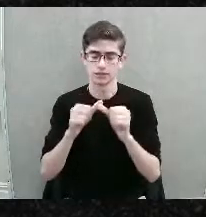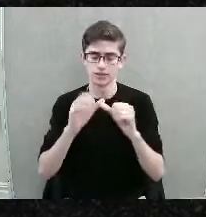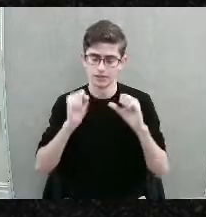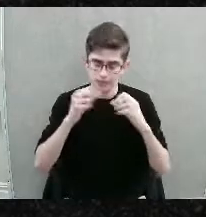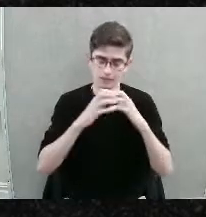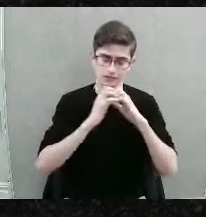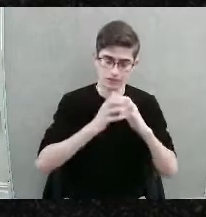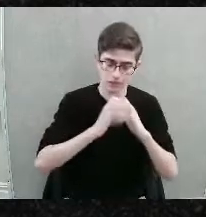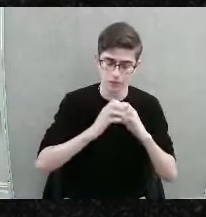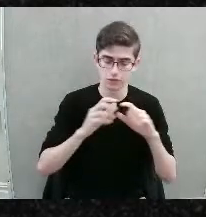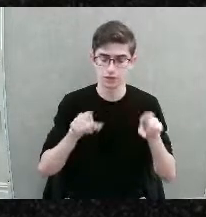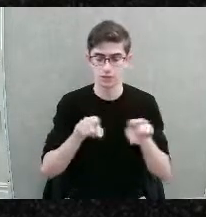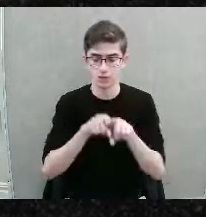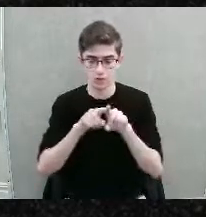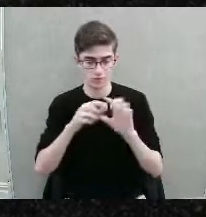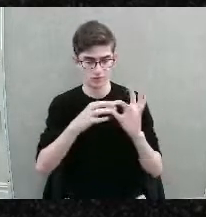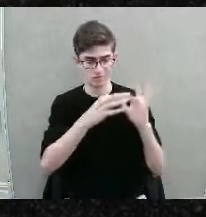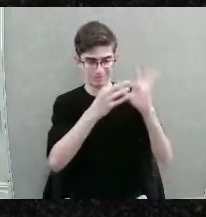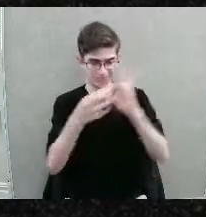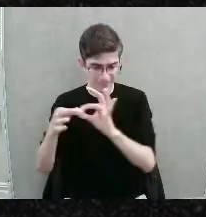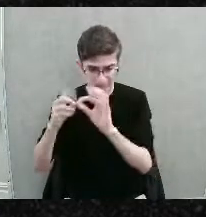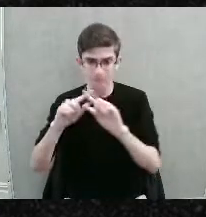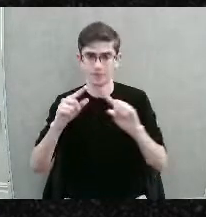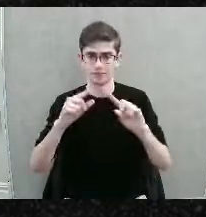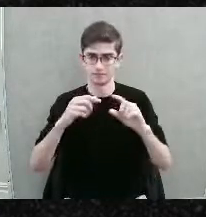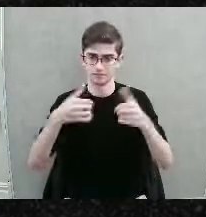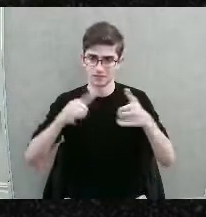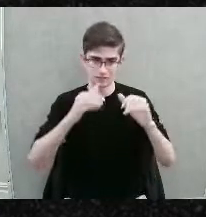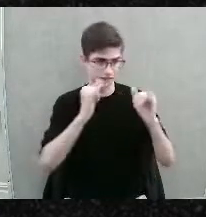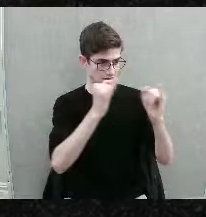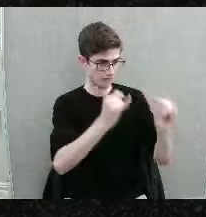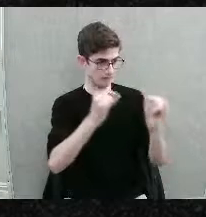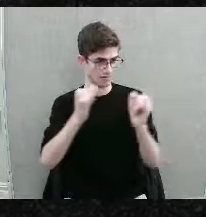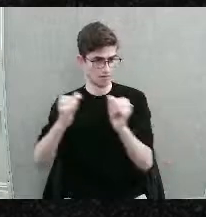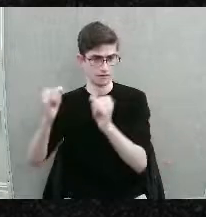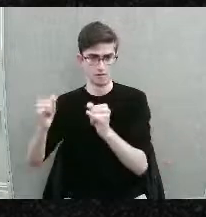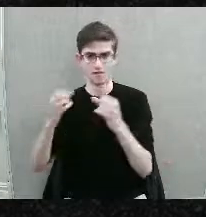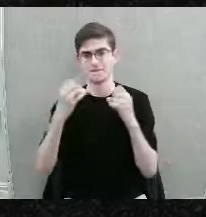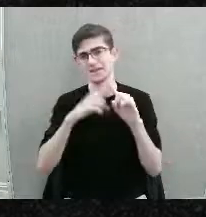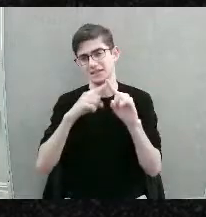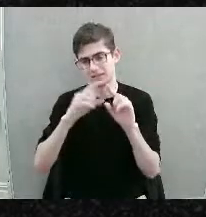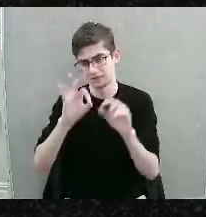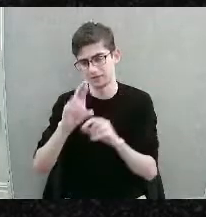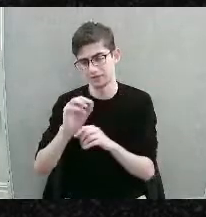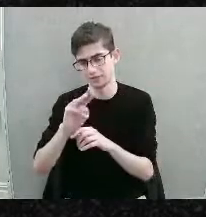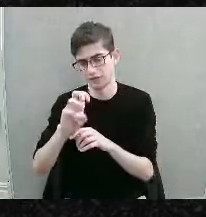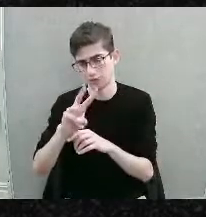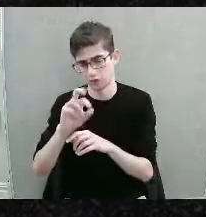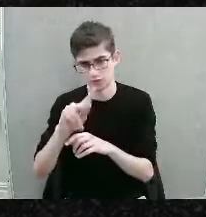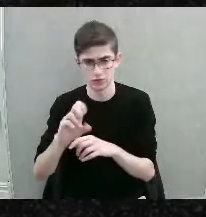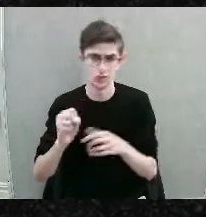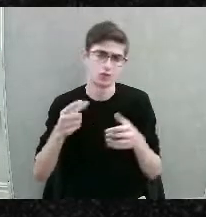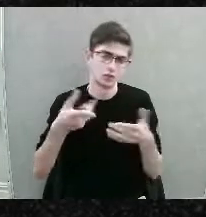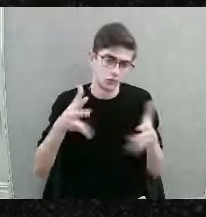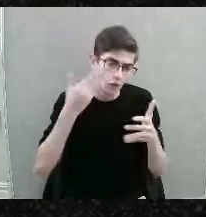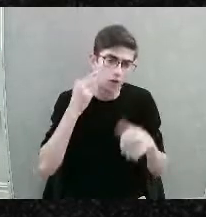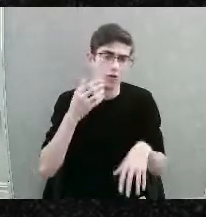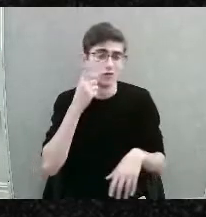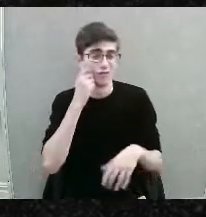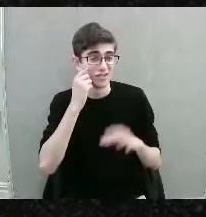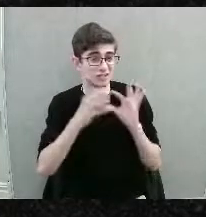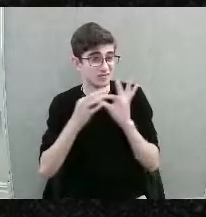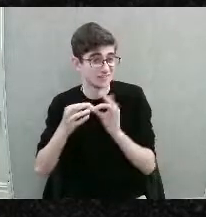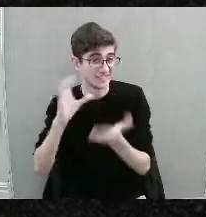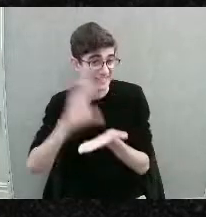intersectional and incommensurable amongst a set of frameworks that will be familiar to many of you: racial capitalism, the ways in which capitalism itself